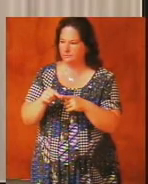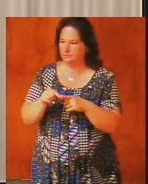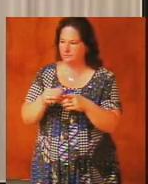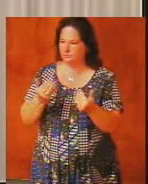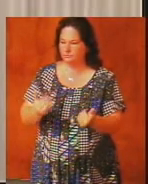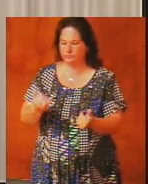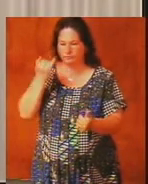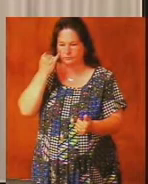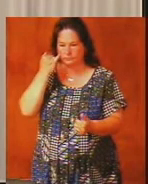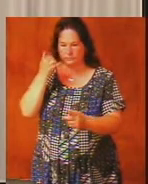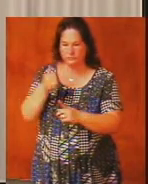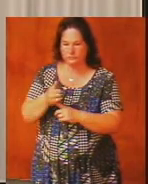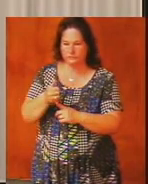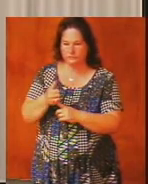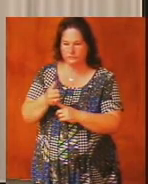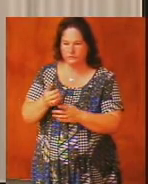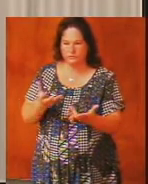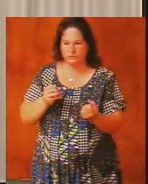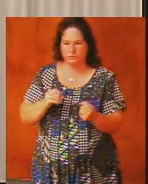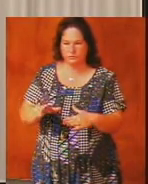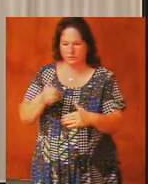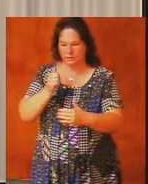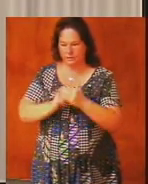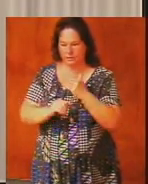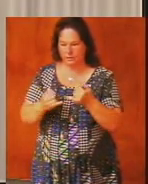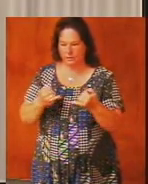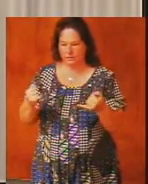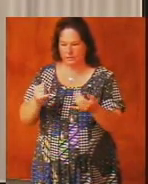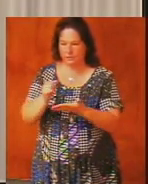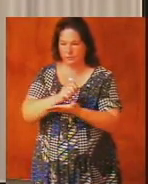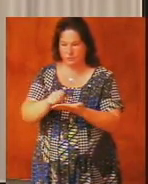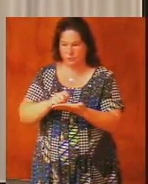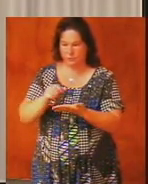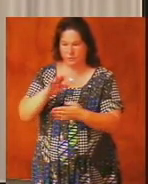Now, if you don't want to underline and mark up your Bible,